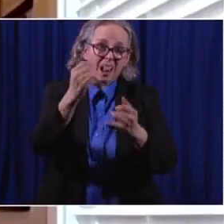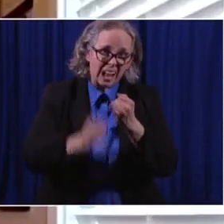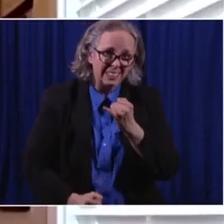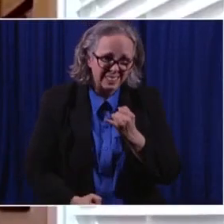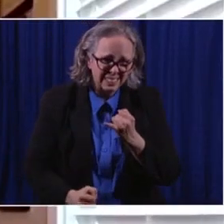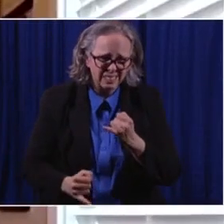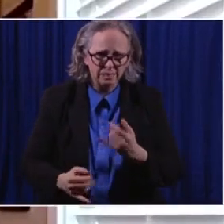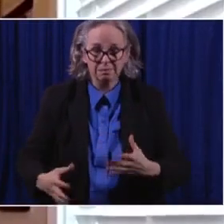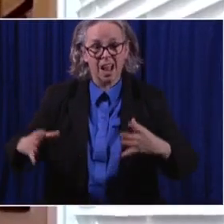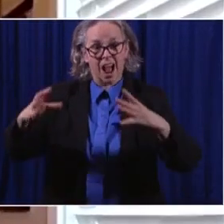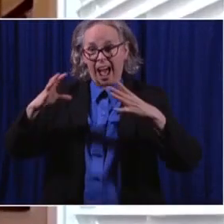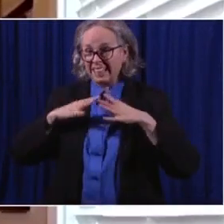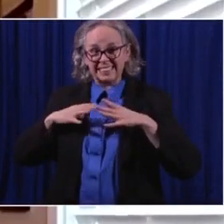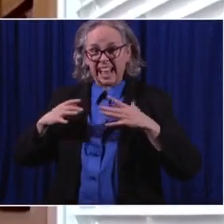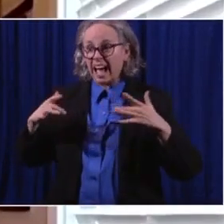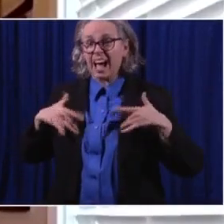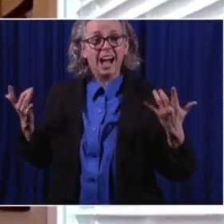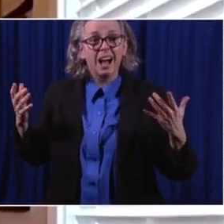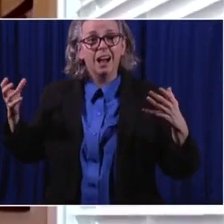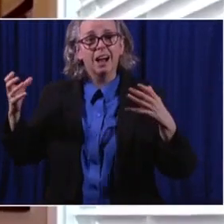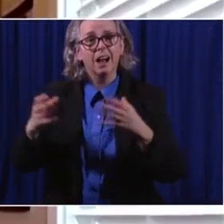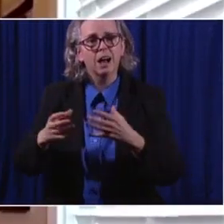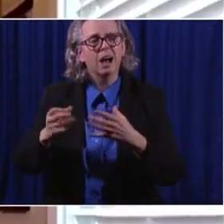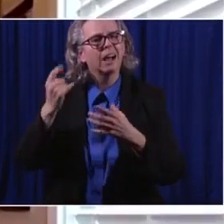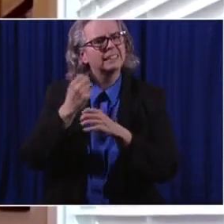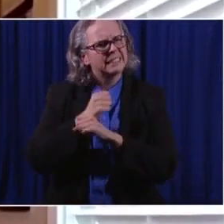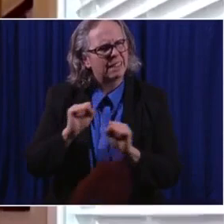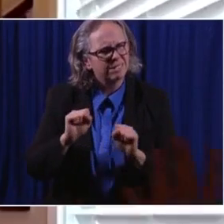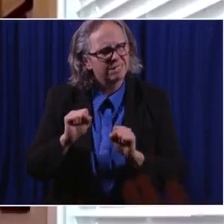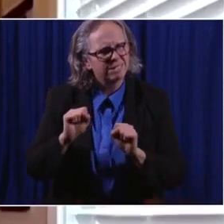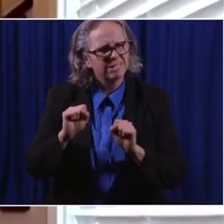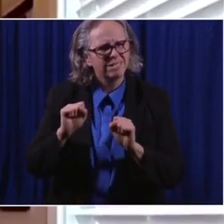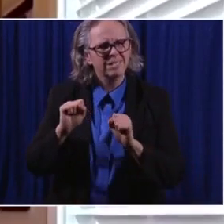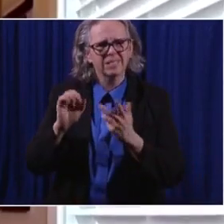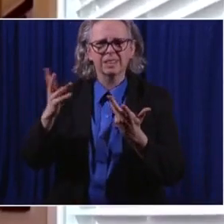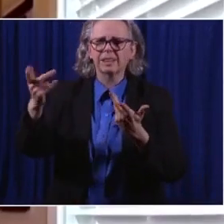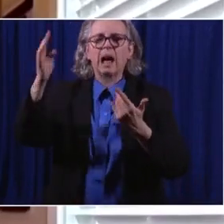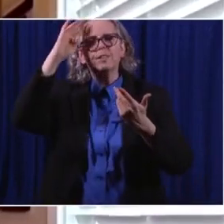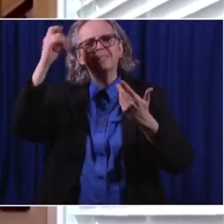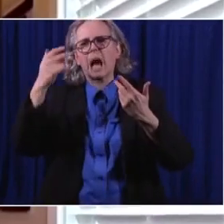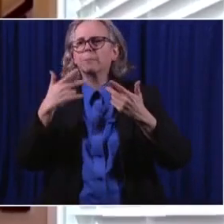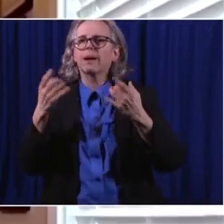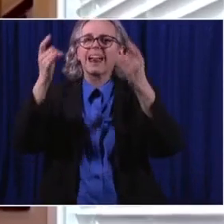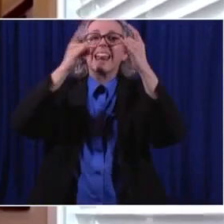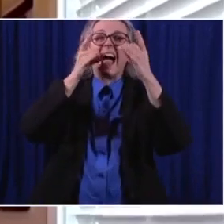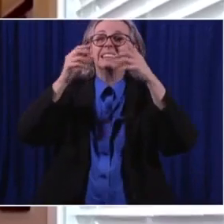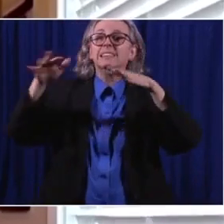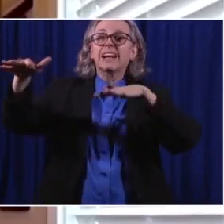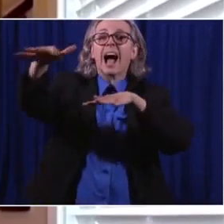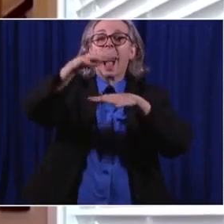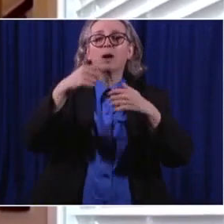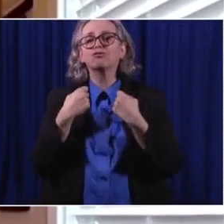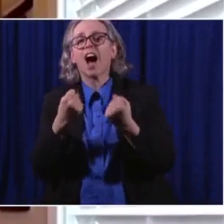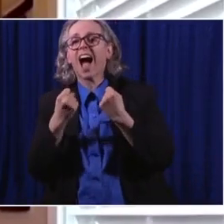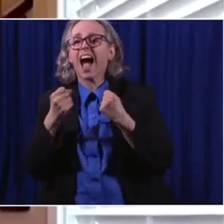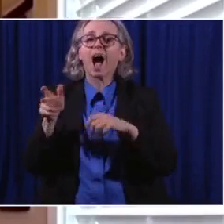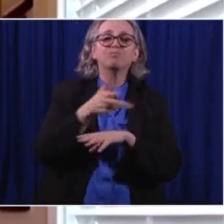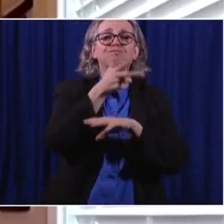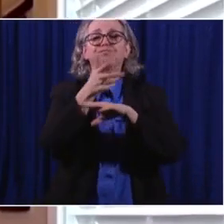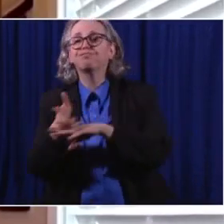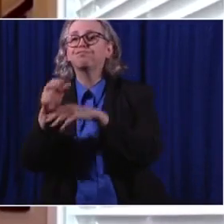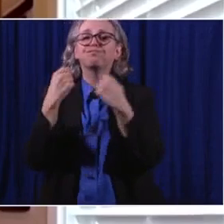or video visits. Remember, COVID spreads from me to you mostly through the air we breathe, and it